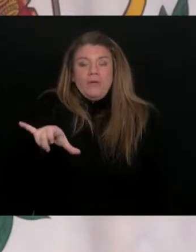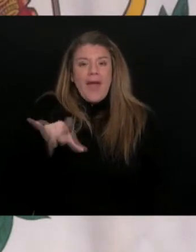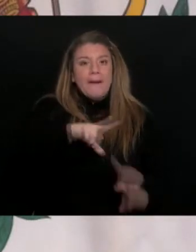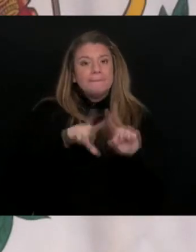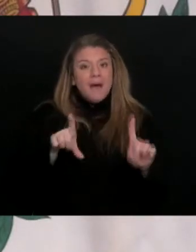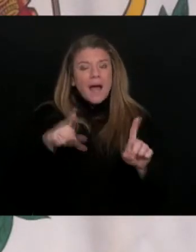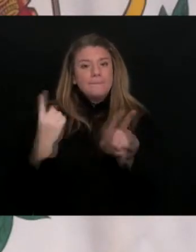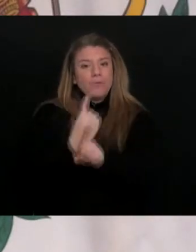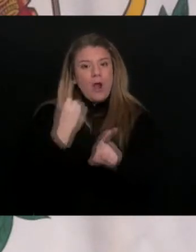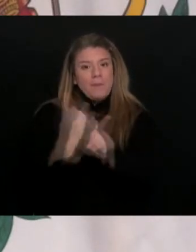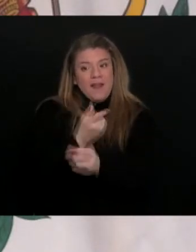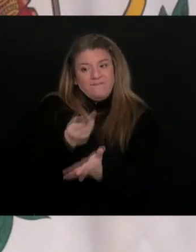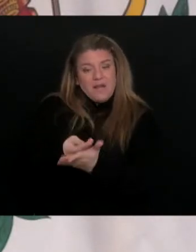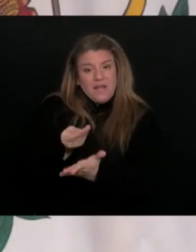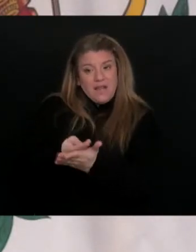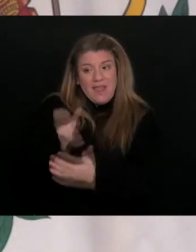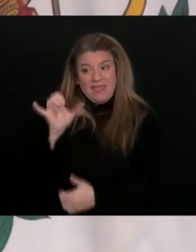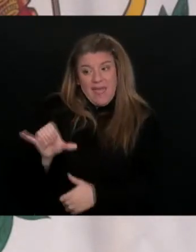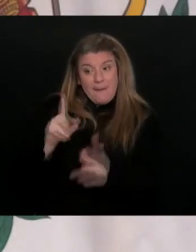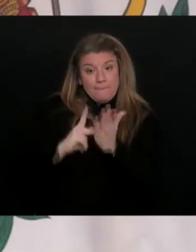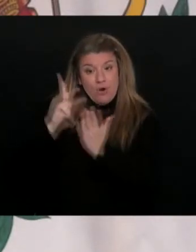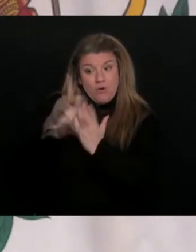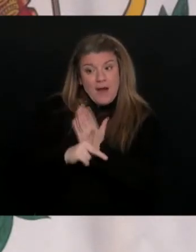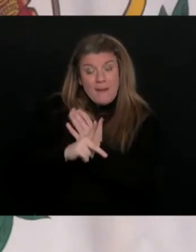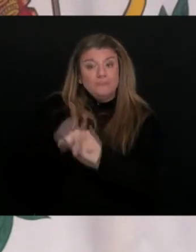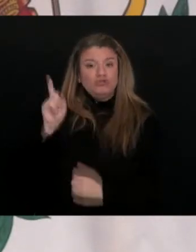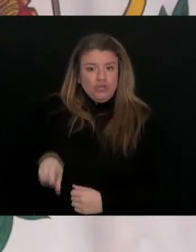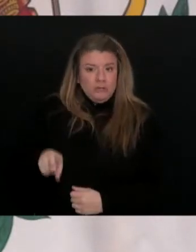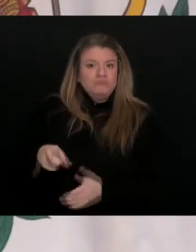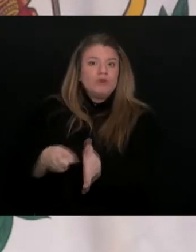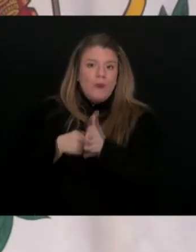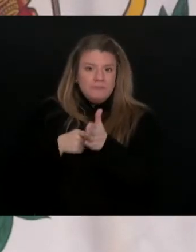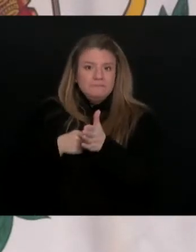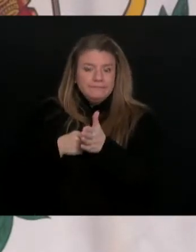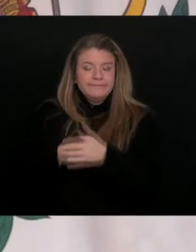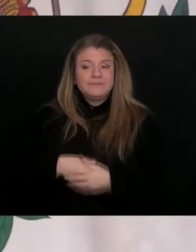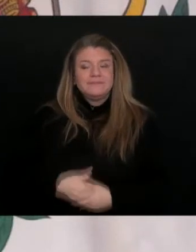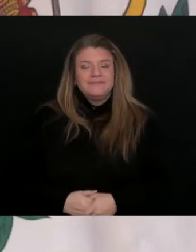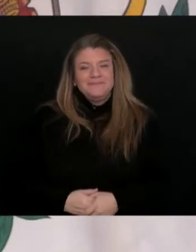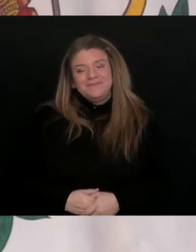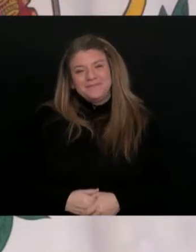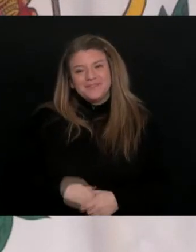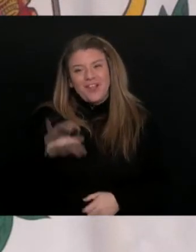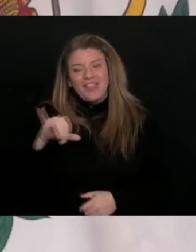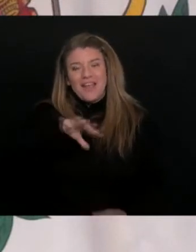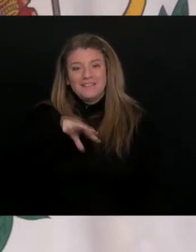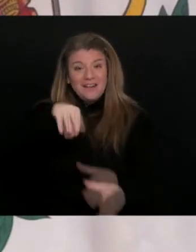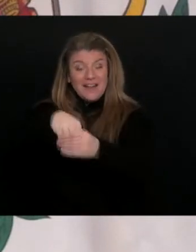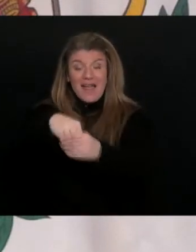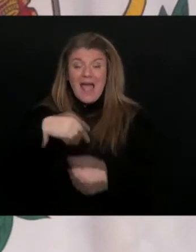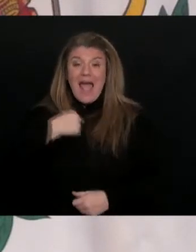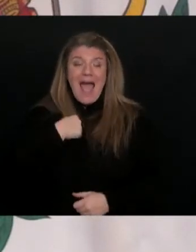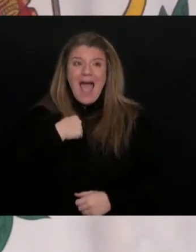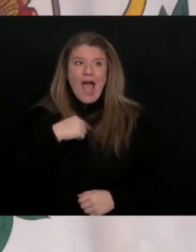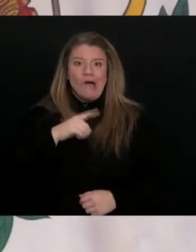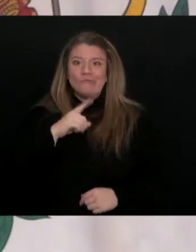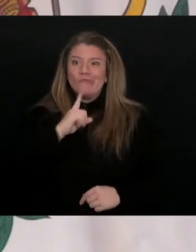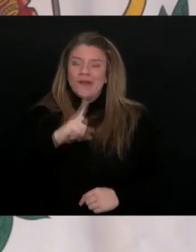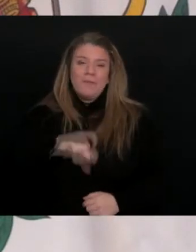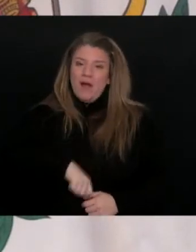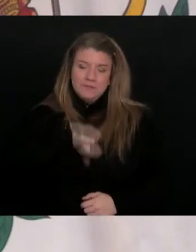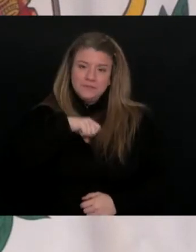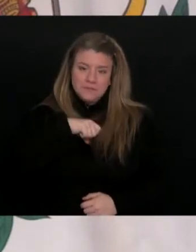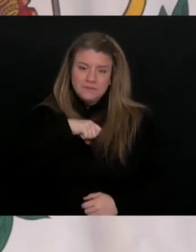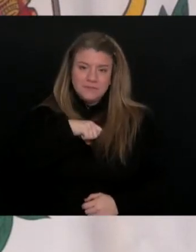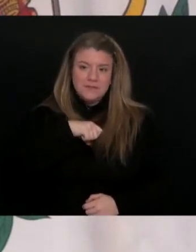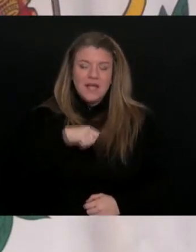funding this is absolutely what we should do. And so with all of that, I couldn't be more proud